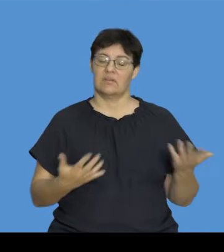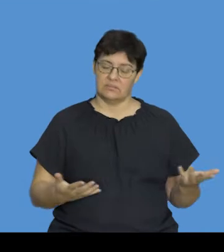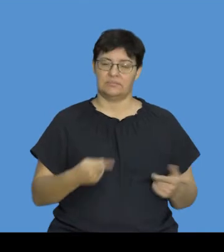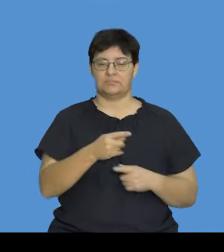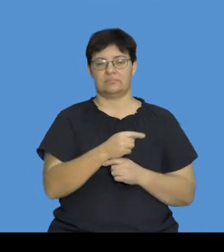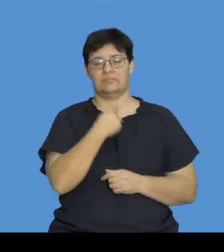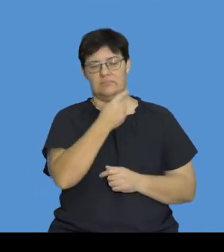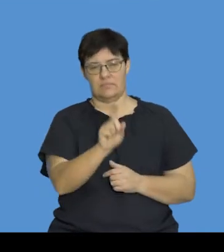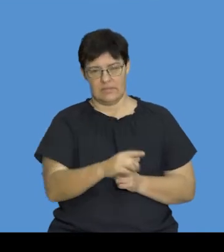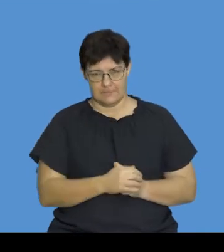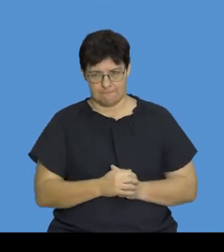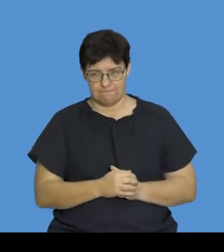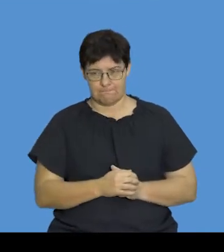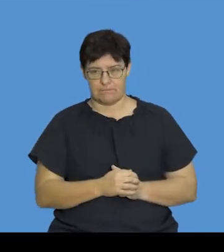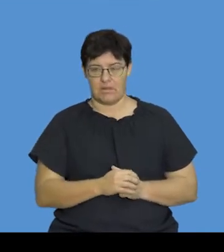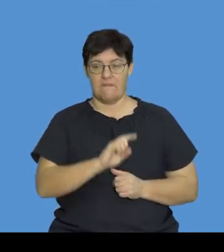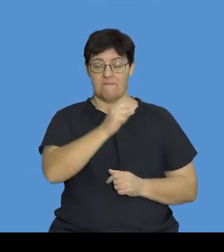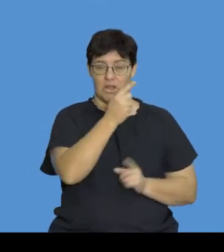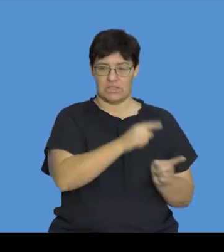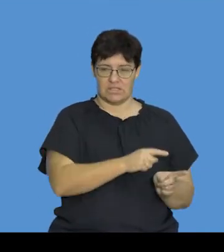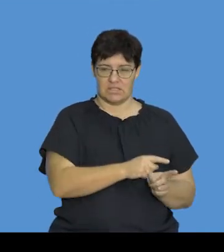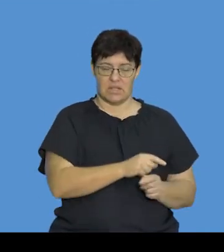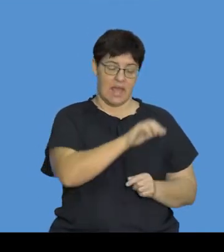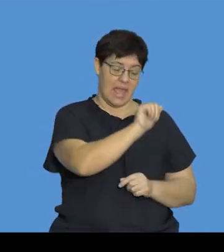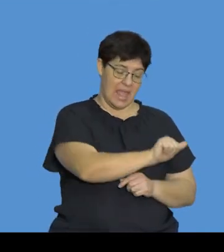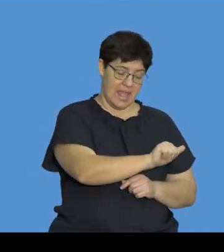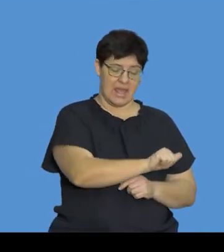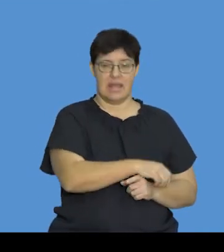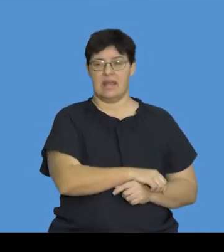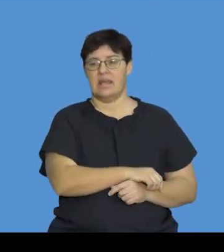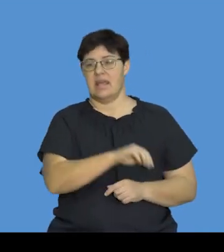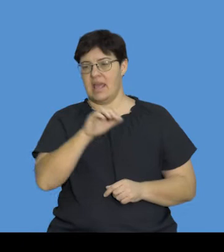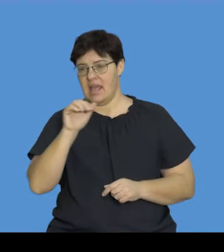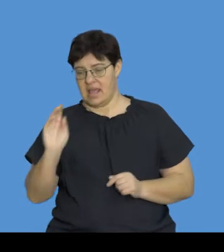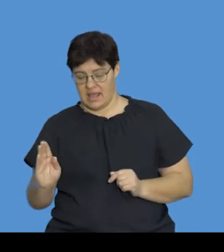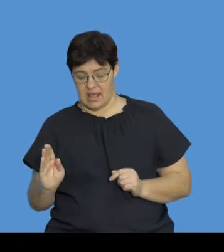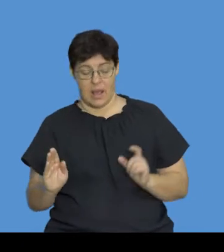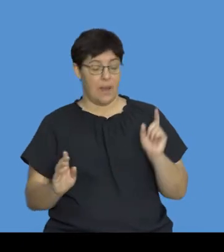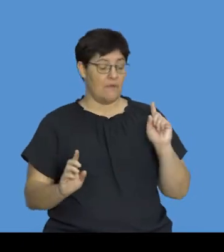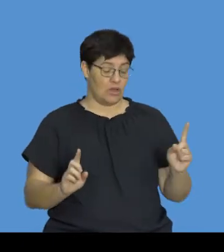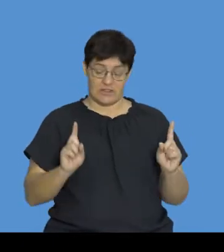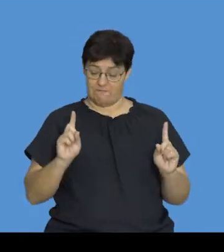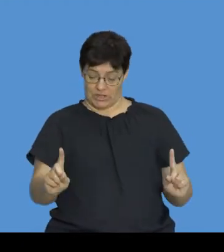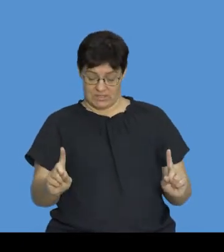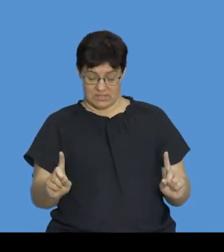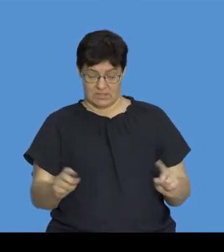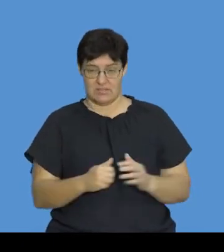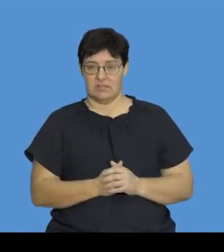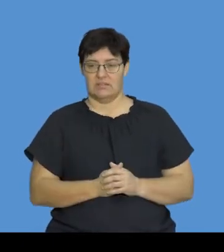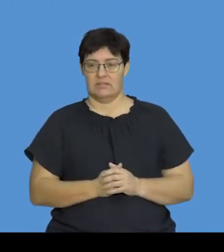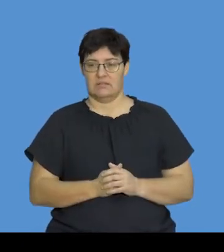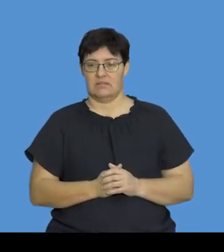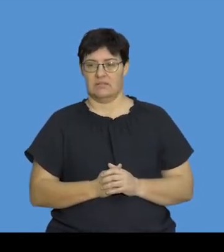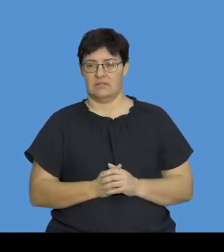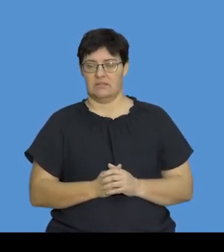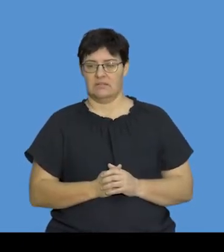is what I mean. The first will be the first terms in both the brackets, and then